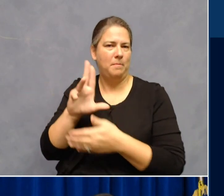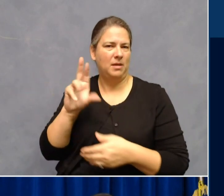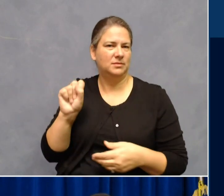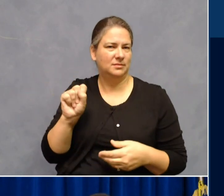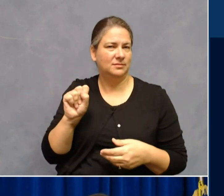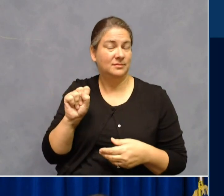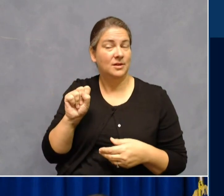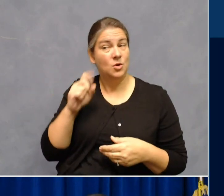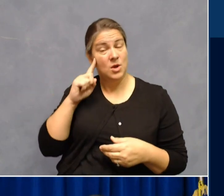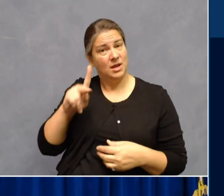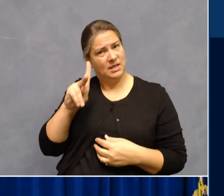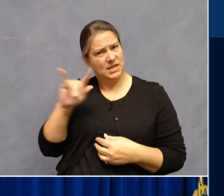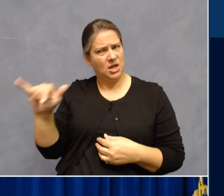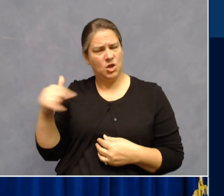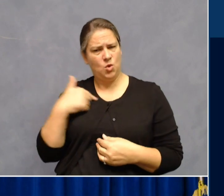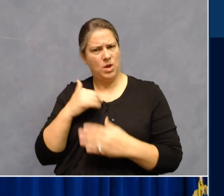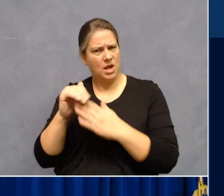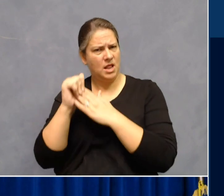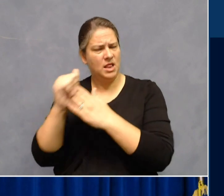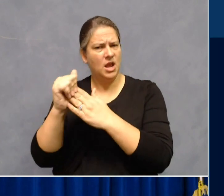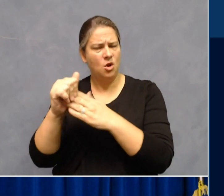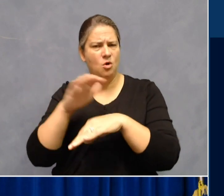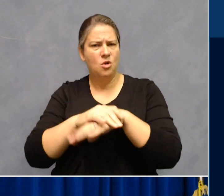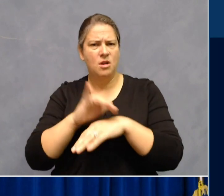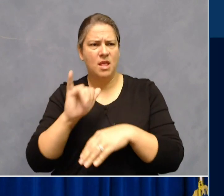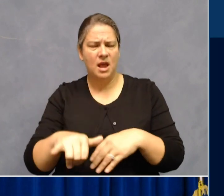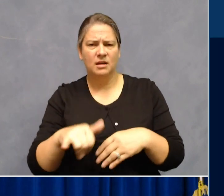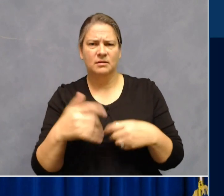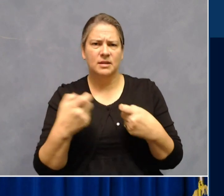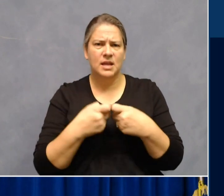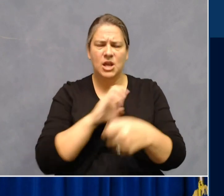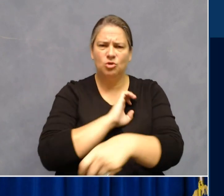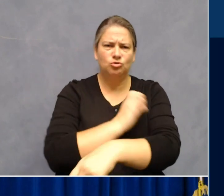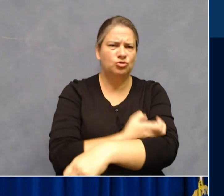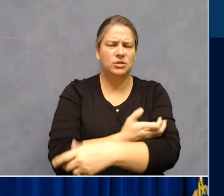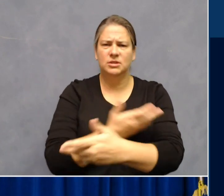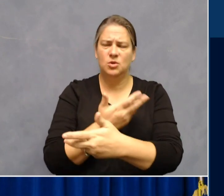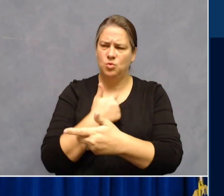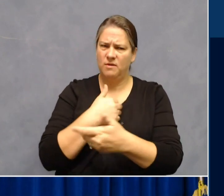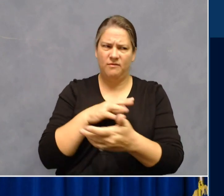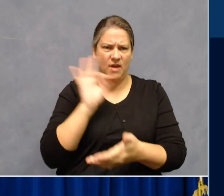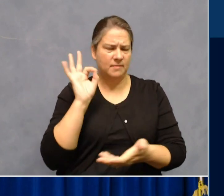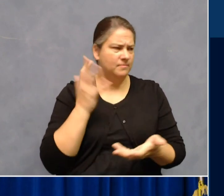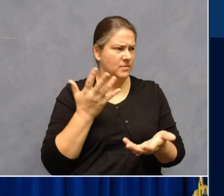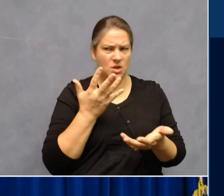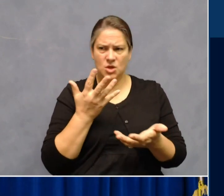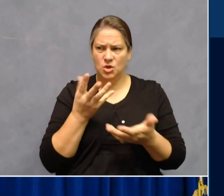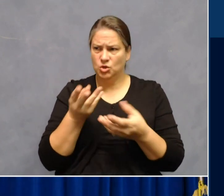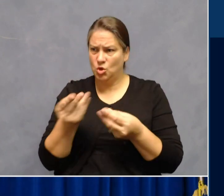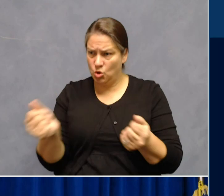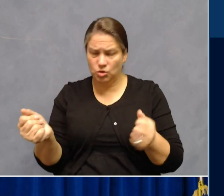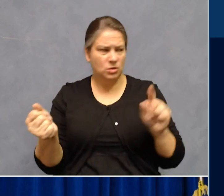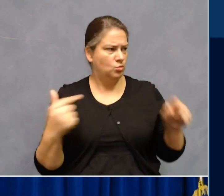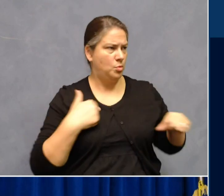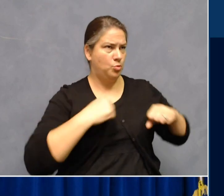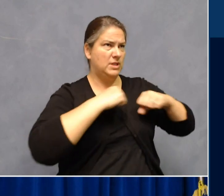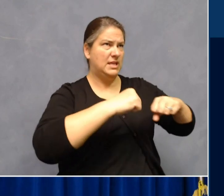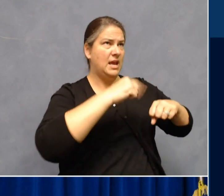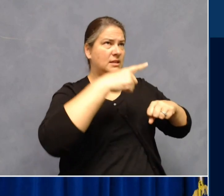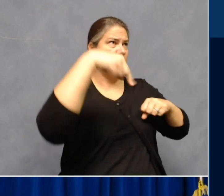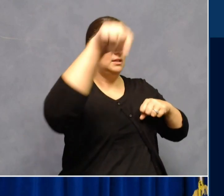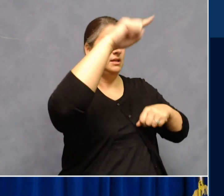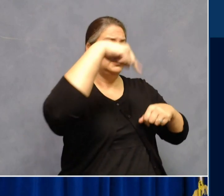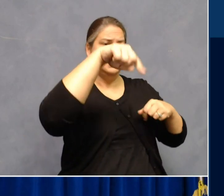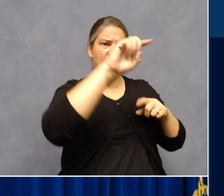this allows us to continue to find solutions that help our people while protecting the environment. So pretty exciting, and I